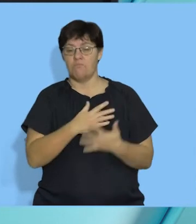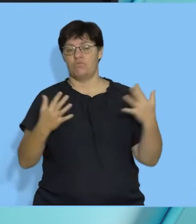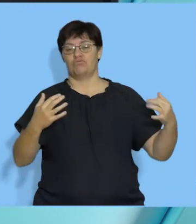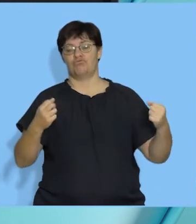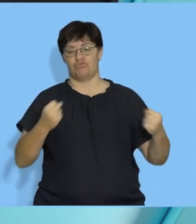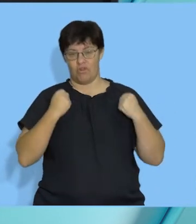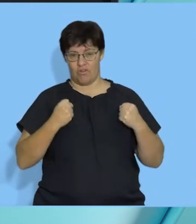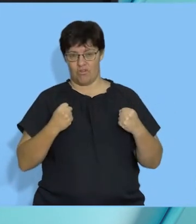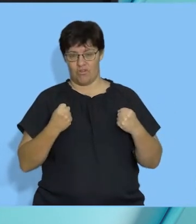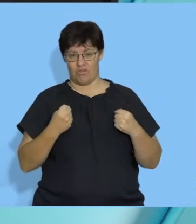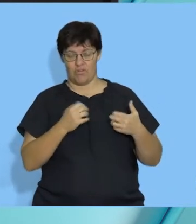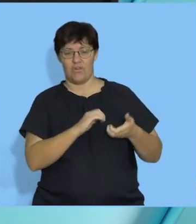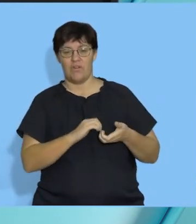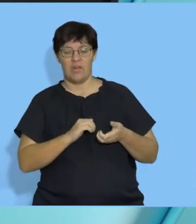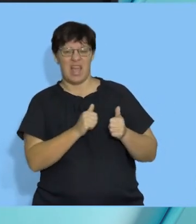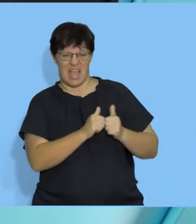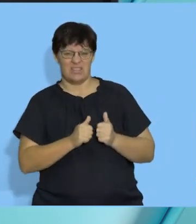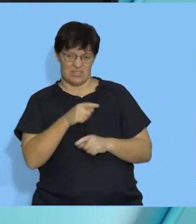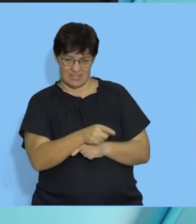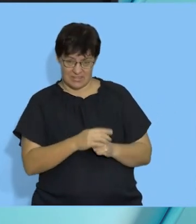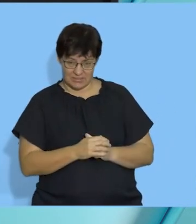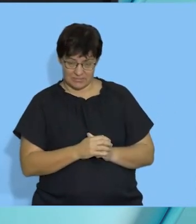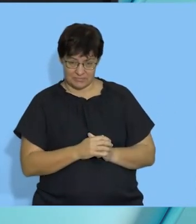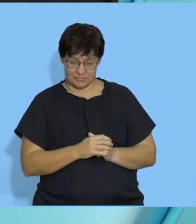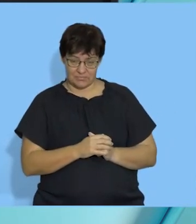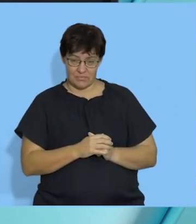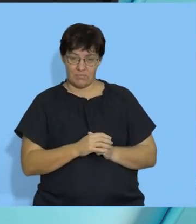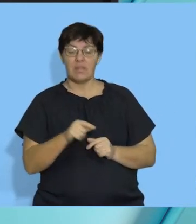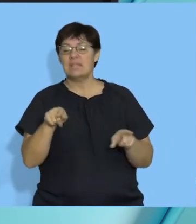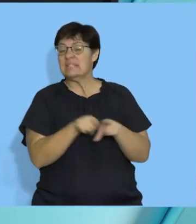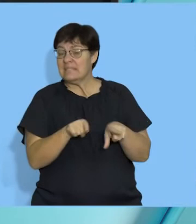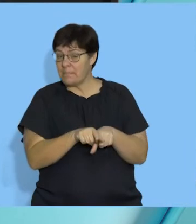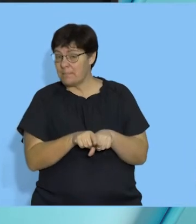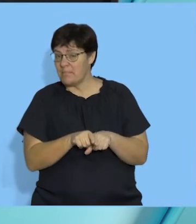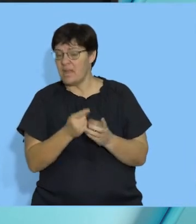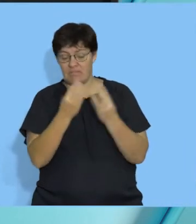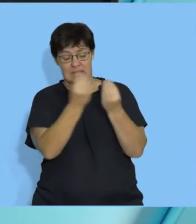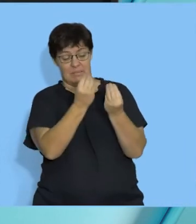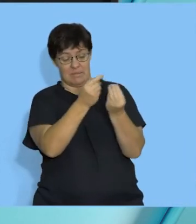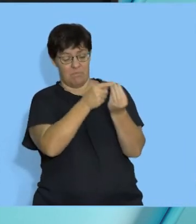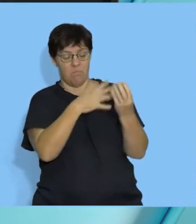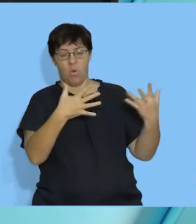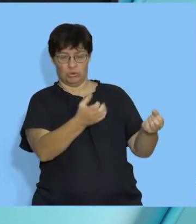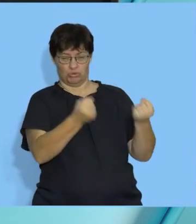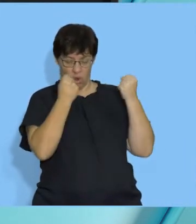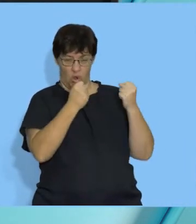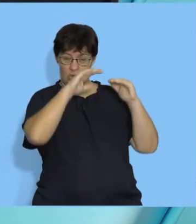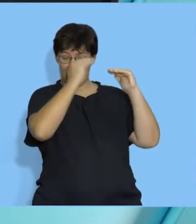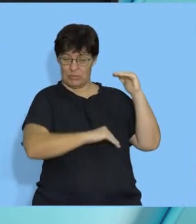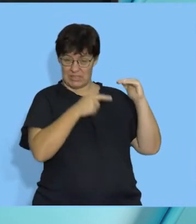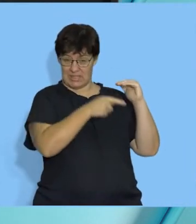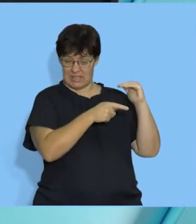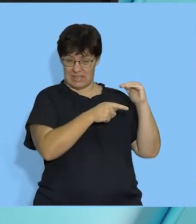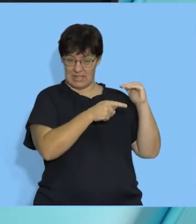agent, okay? So on the same note, we are saying that if a substance is a stronger reducing agent, you can think of it